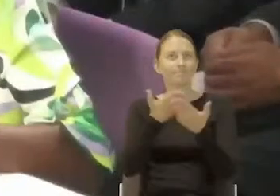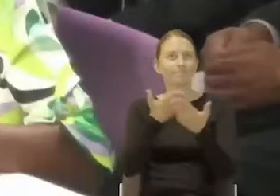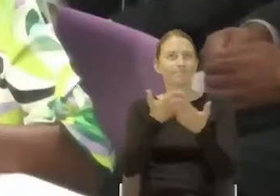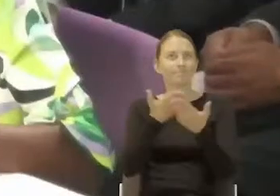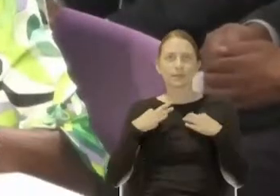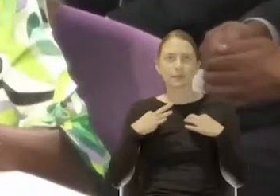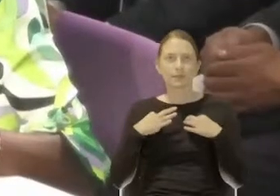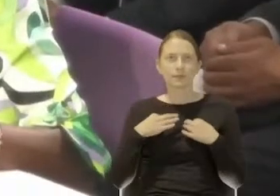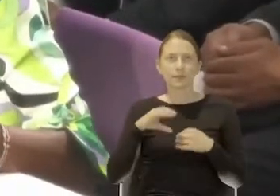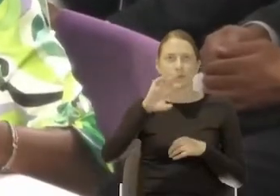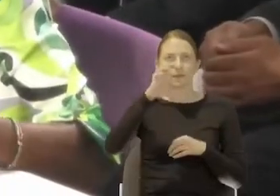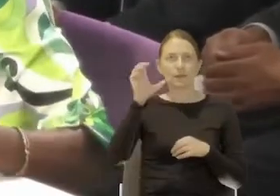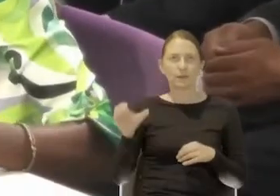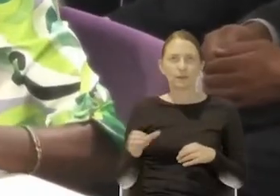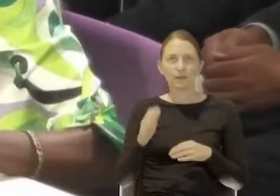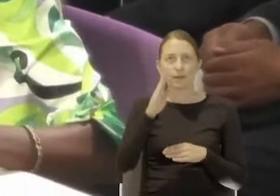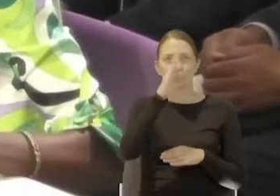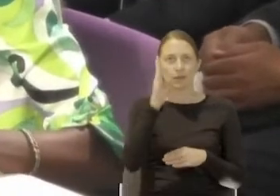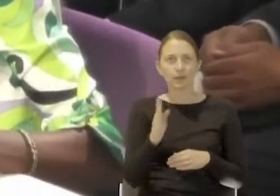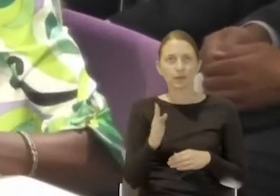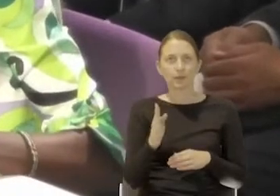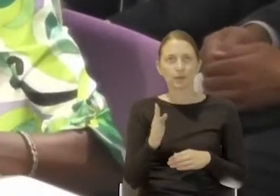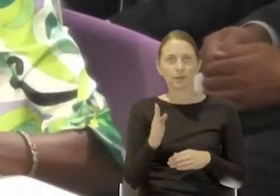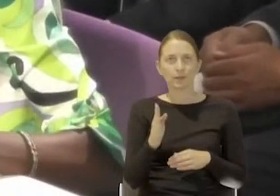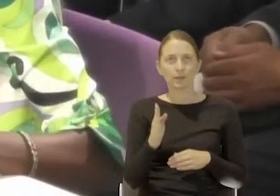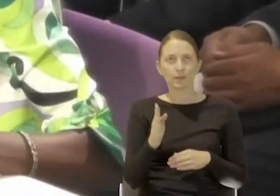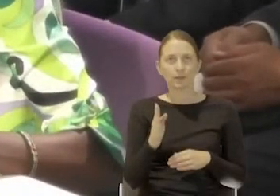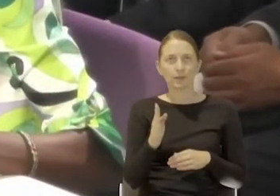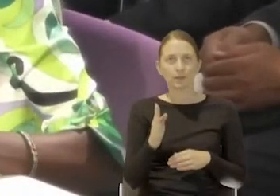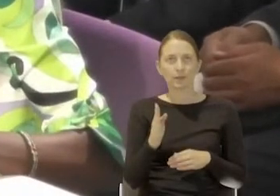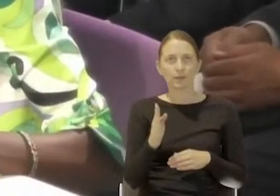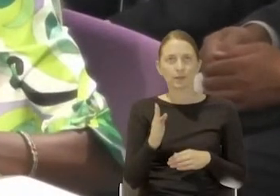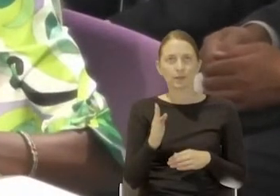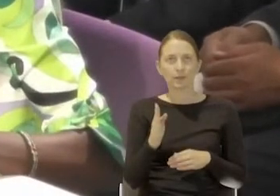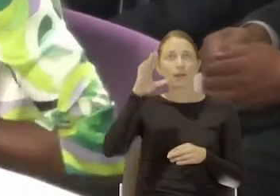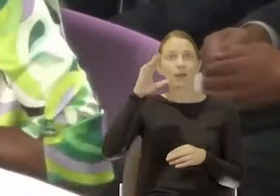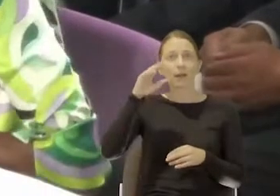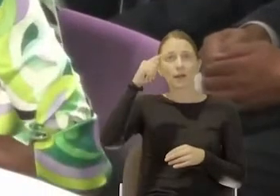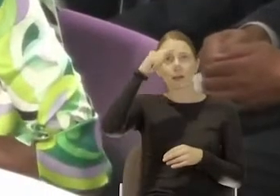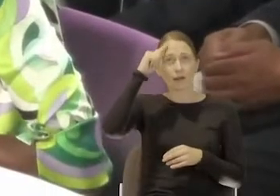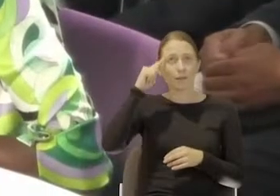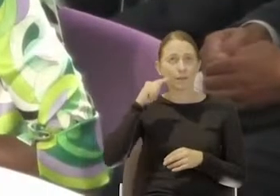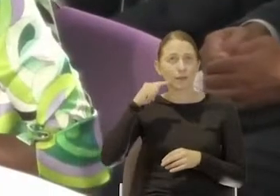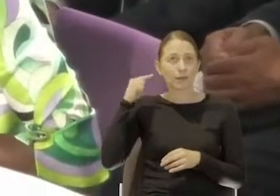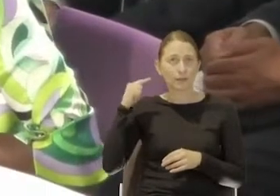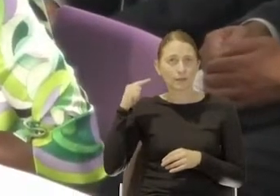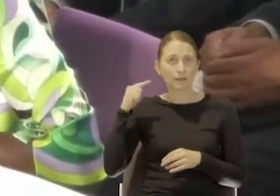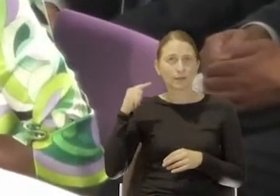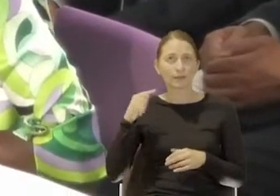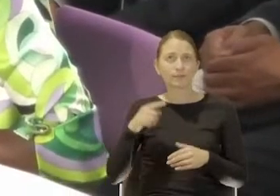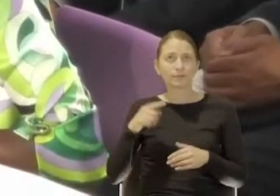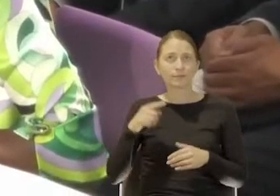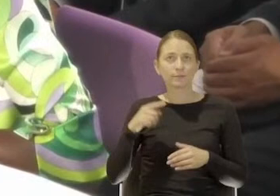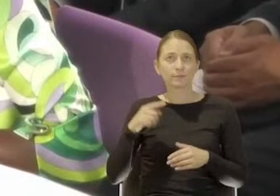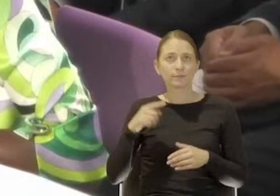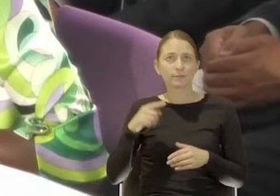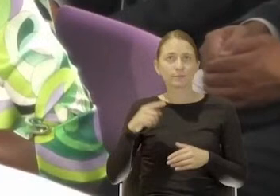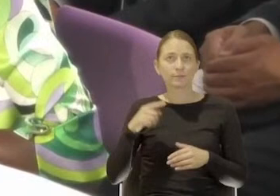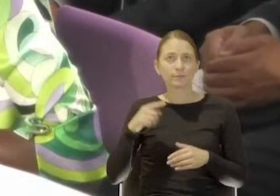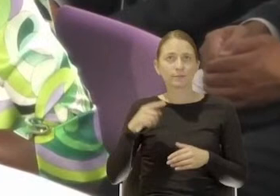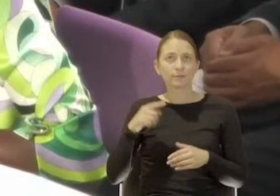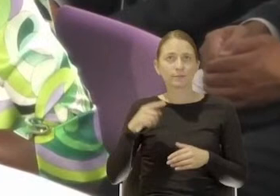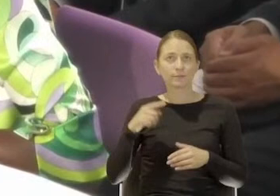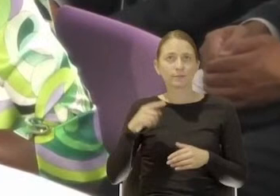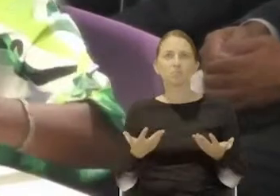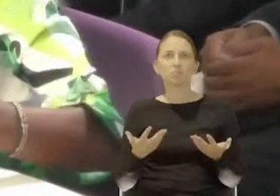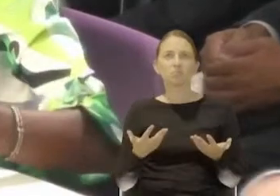to introduce from Cameroon the Honourable Minister in charge of Urban Development and Housing. Welcome,